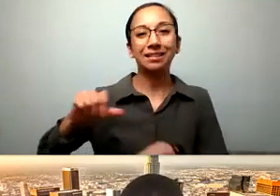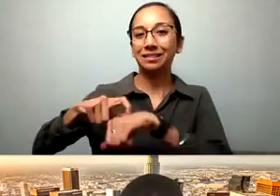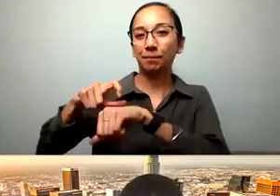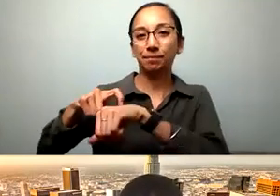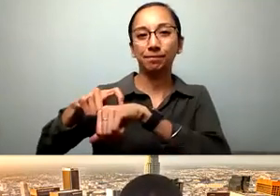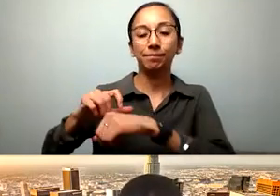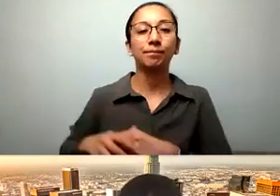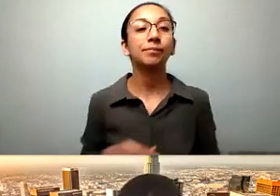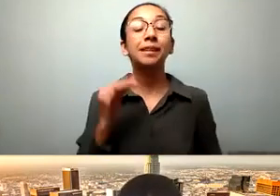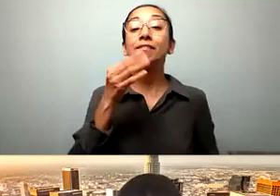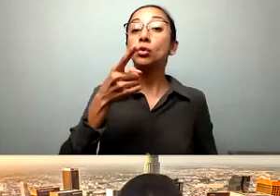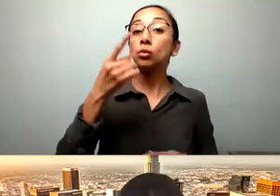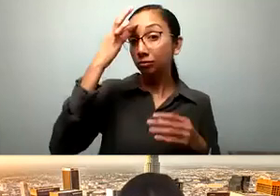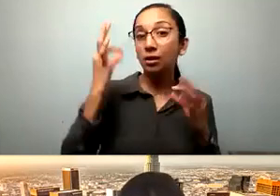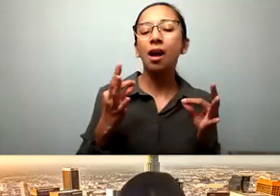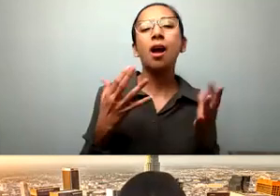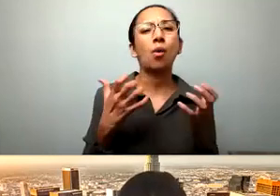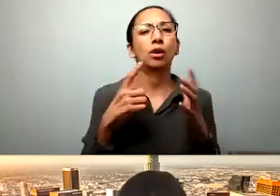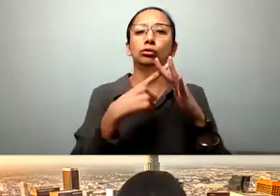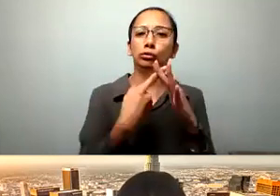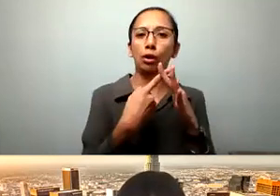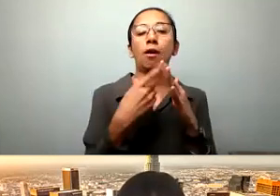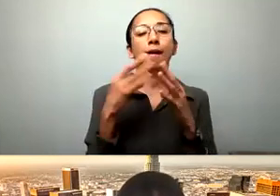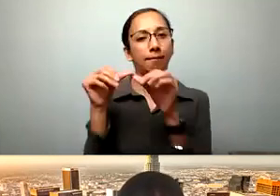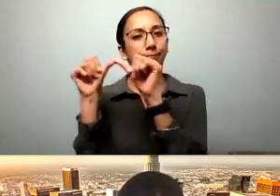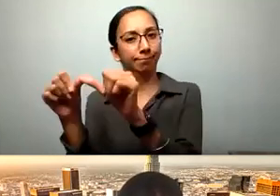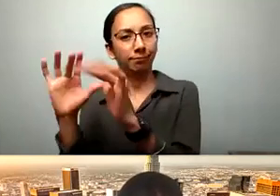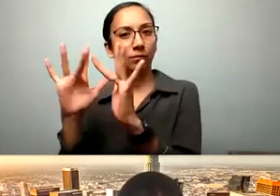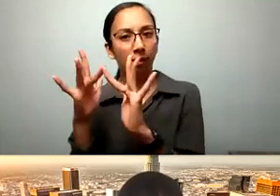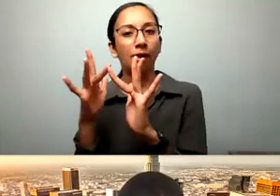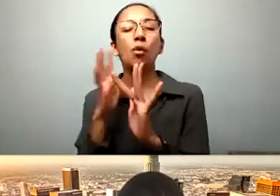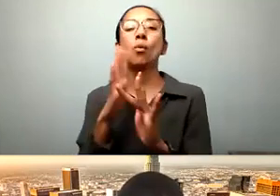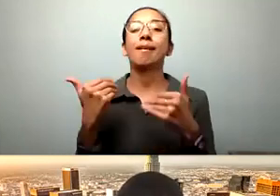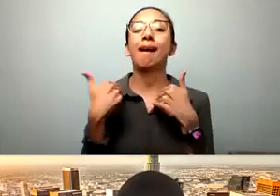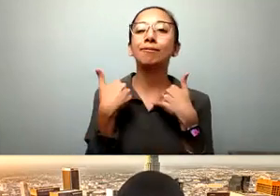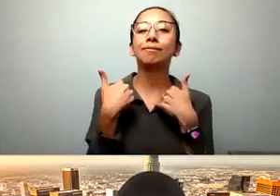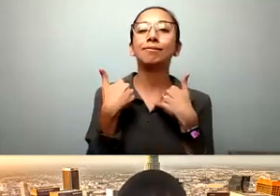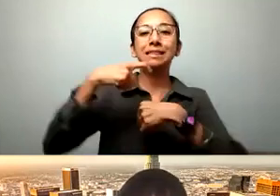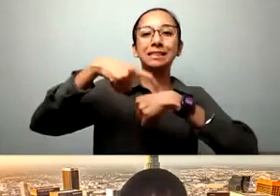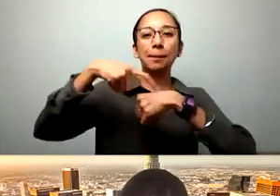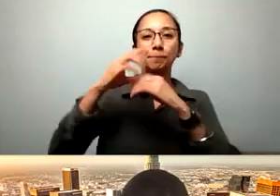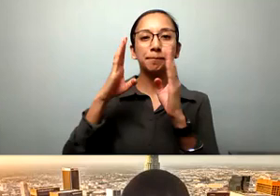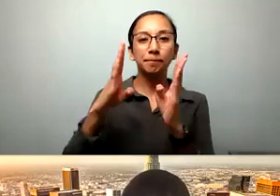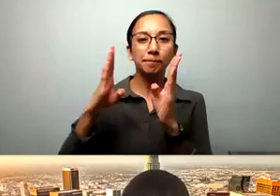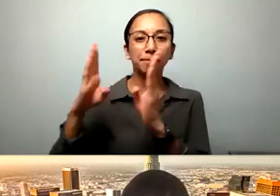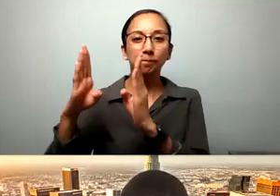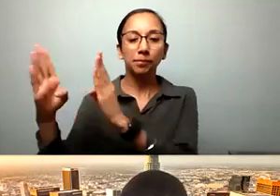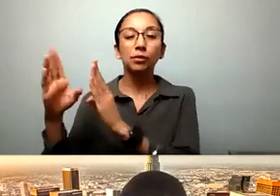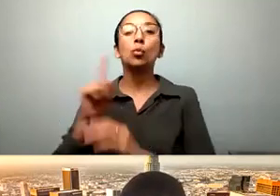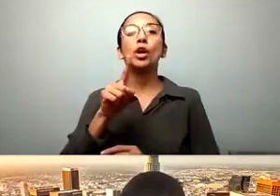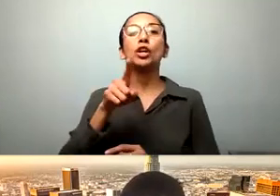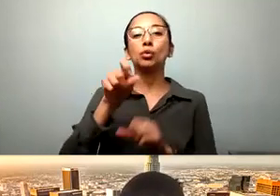you want to start and continue online, then we'll have windows in which you can opt in to the hybrid